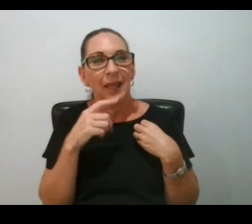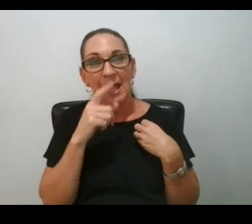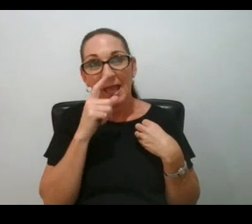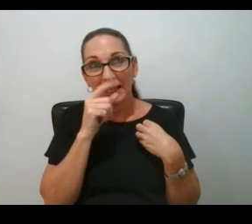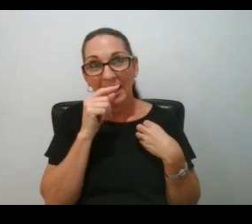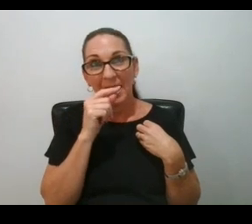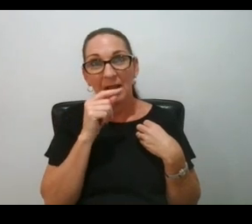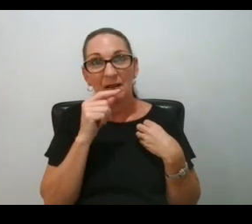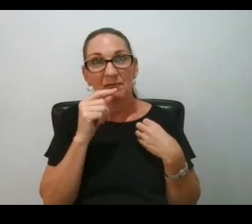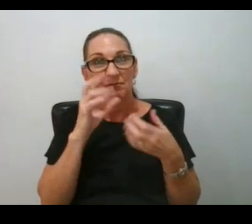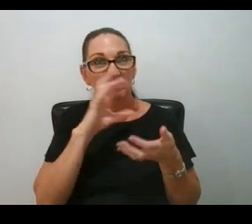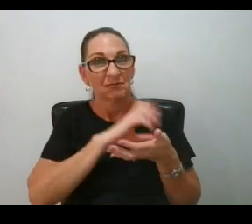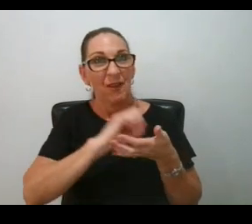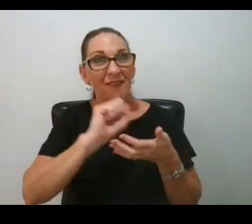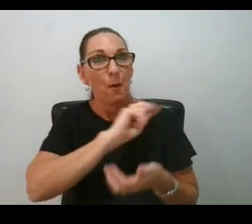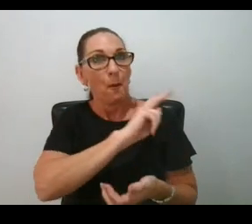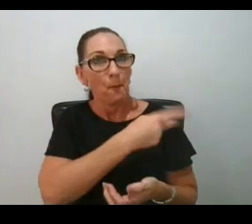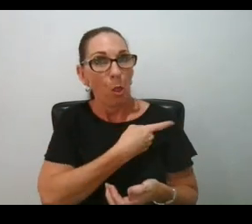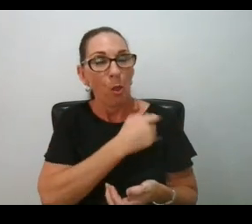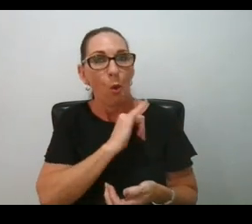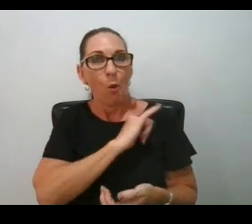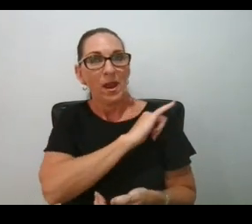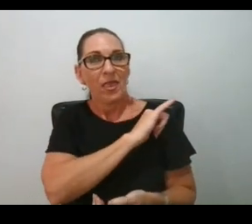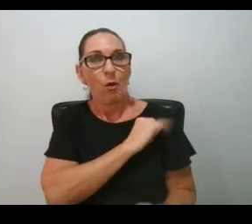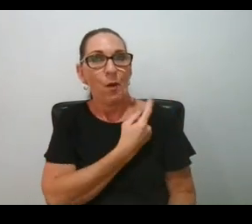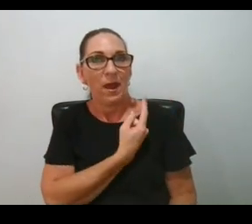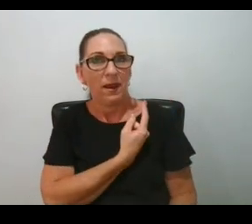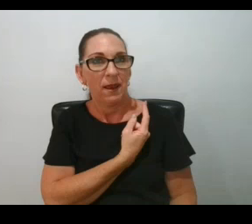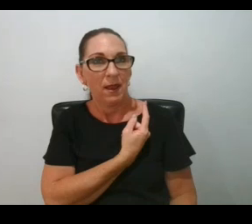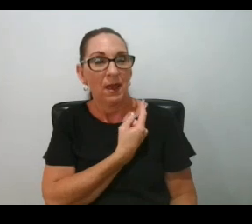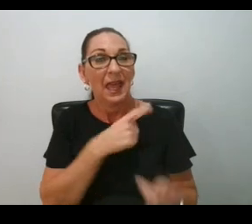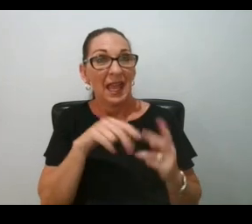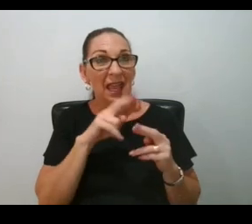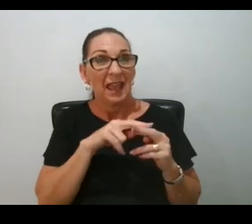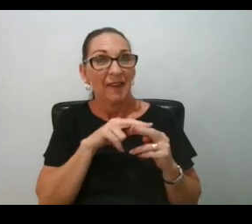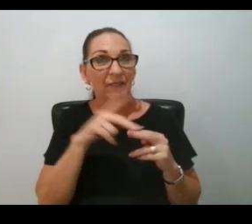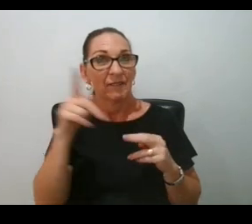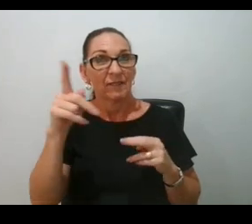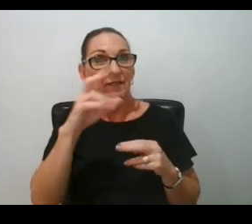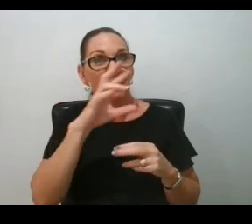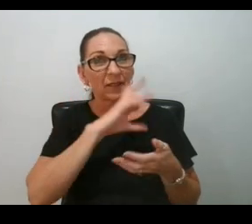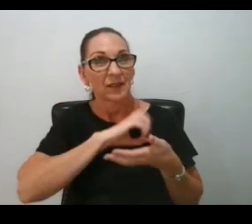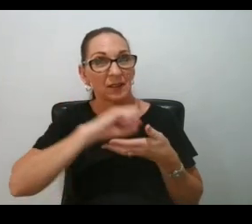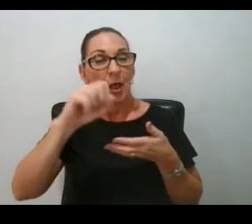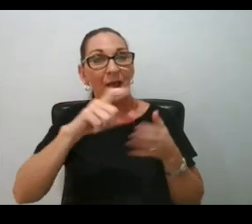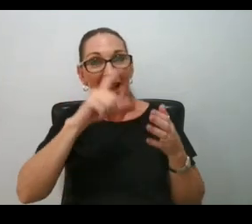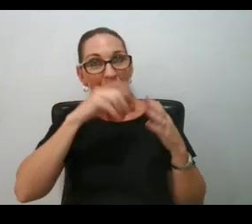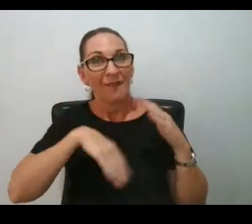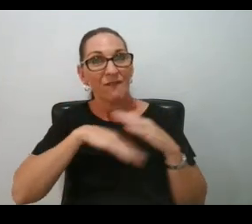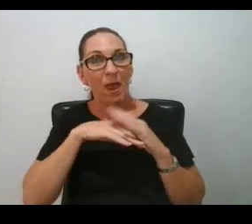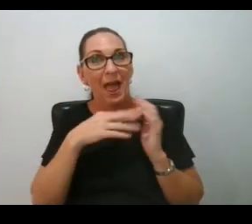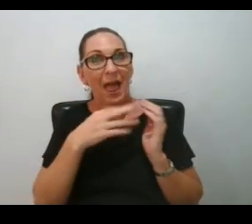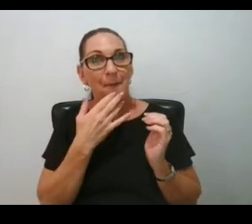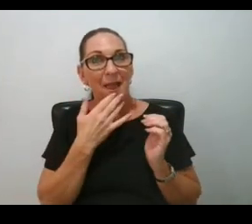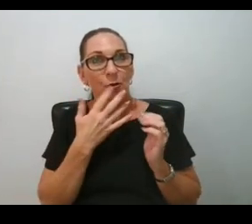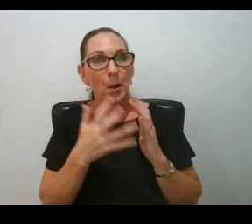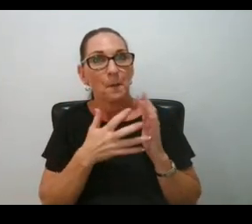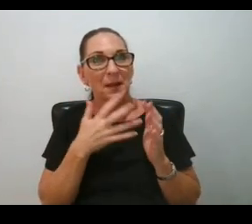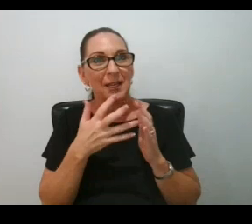you or one of you. And if it's one of you, they can still recover the full amount. So it's joint borrowers, you don't split the